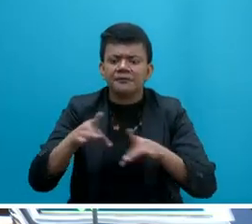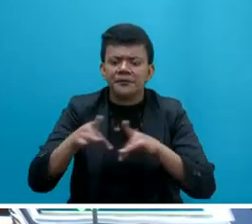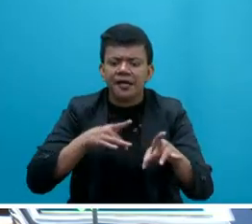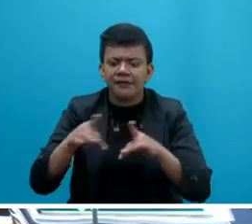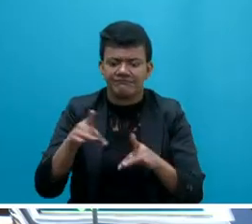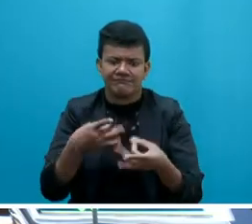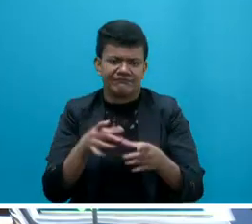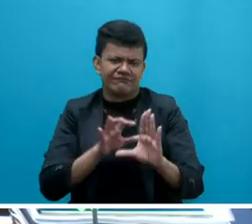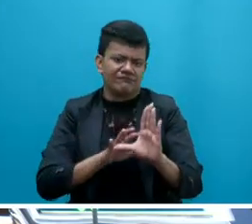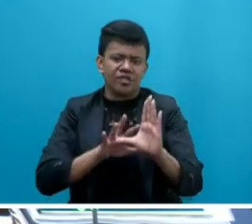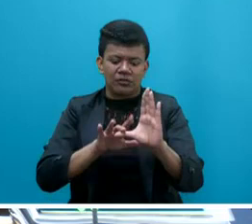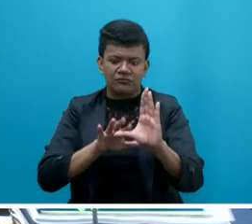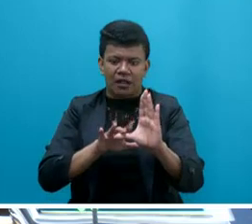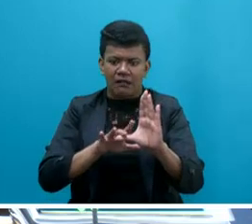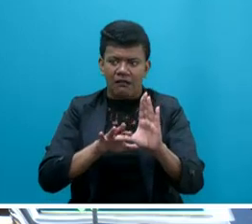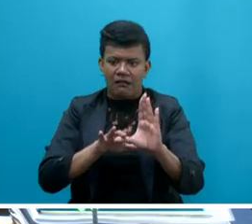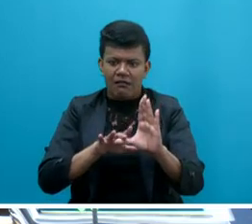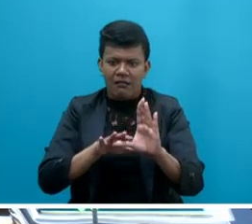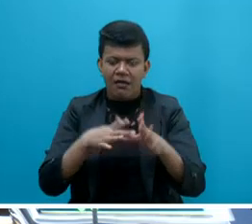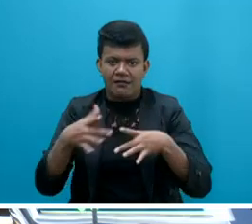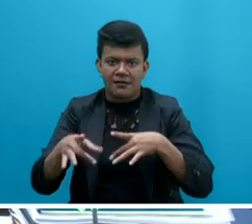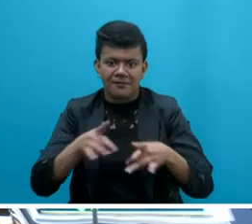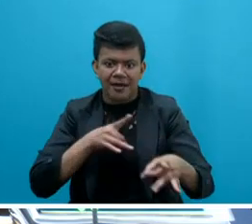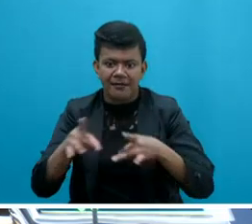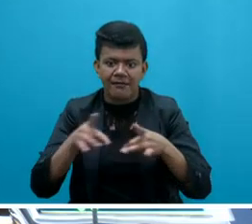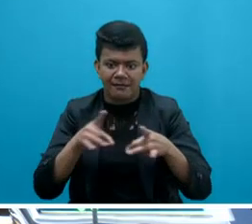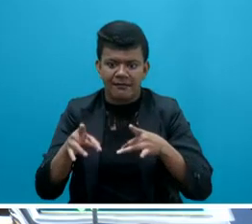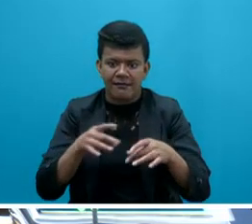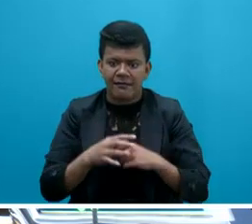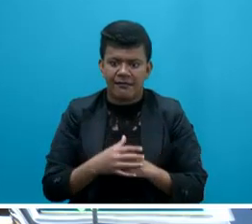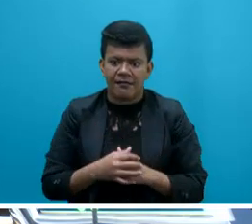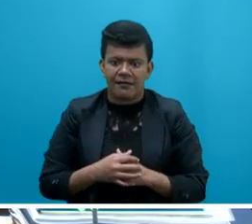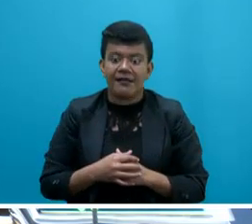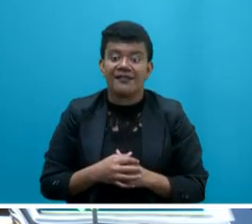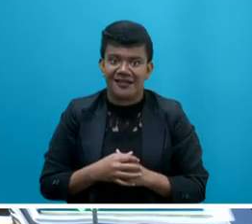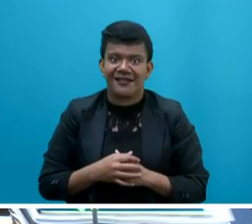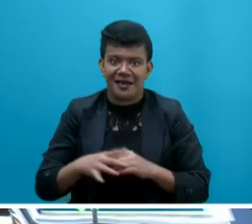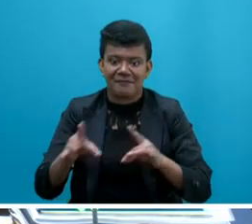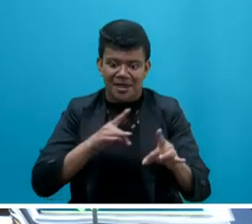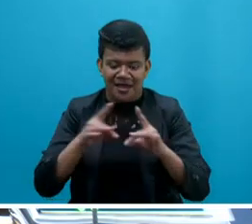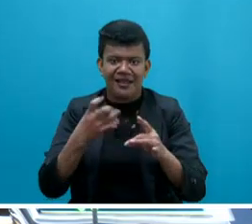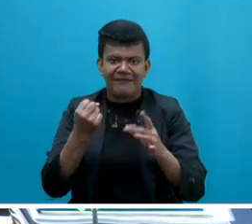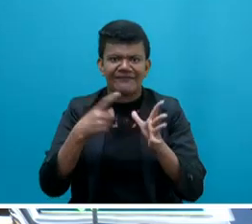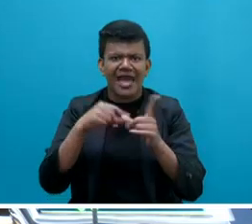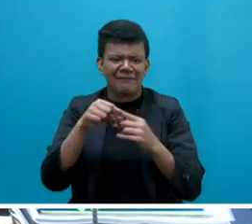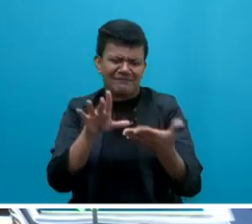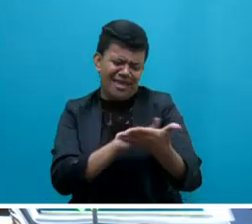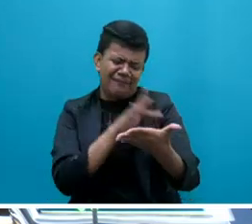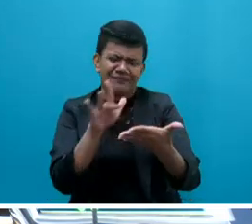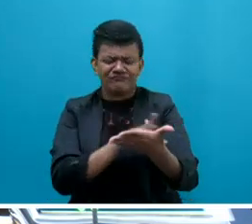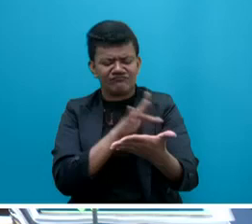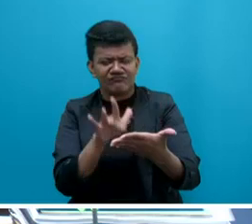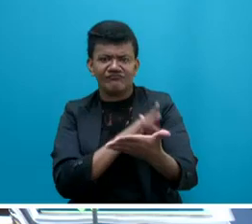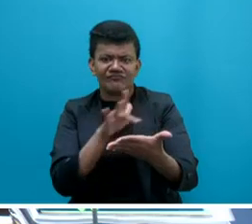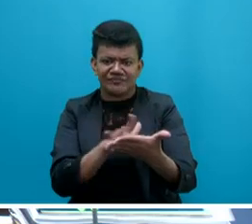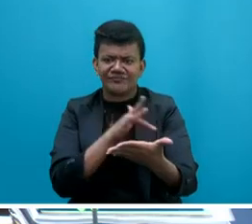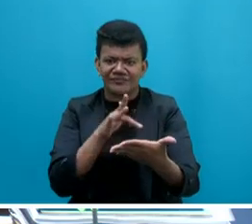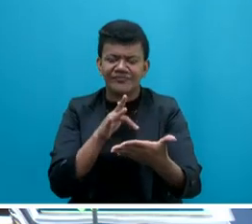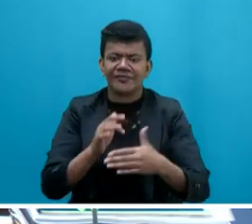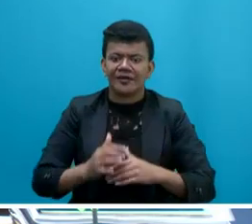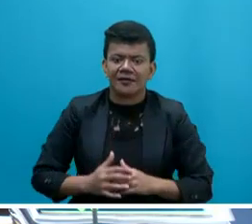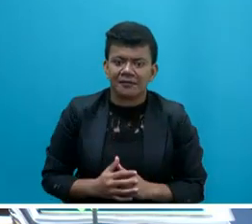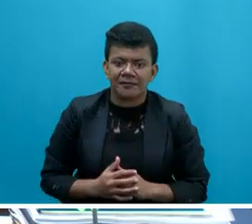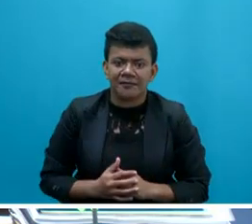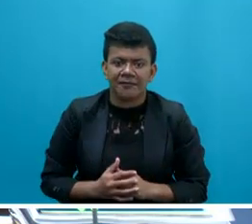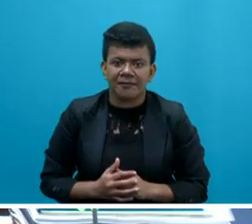this initiative is also in line with our national strategy and our overall national security apparatus.